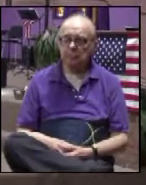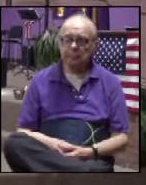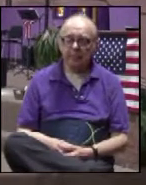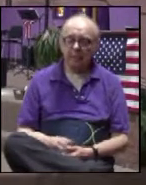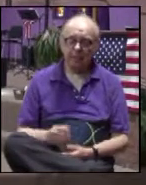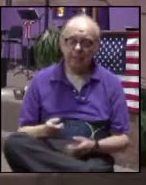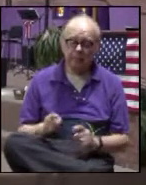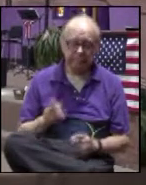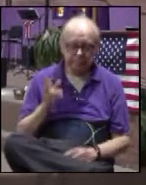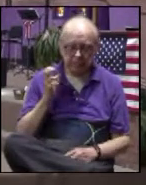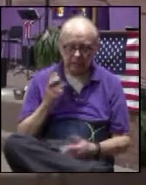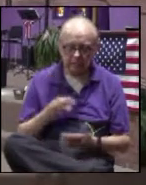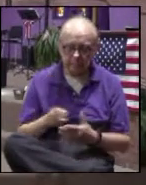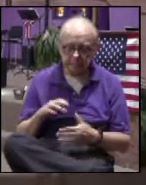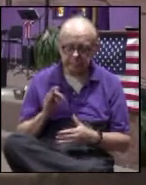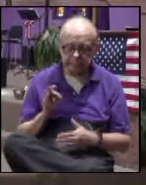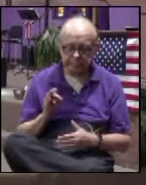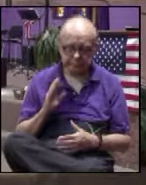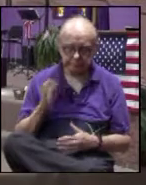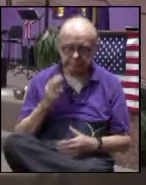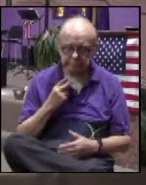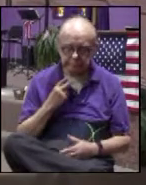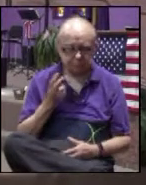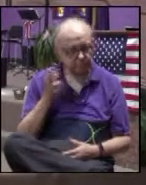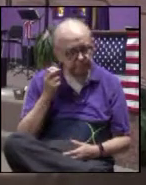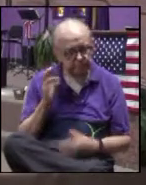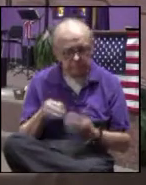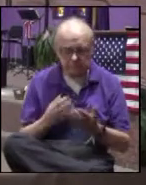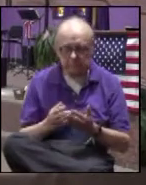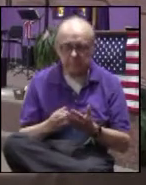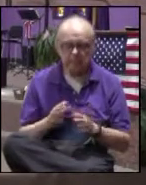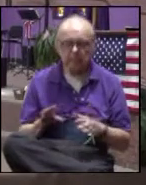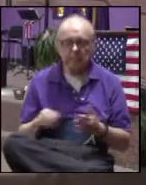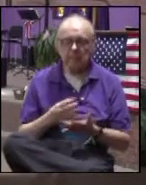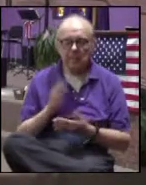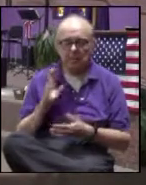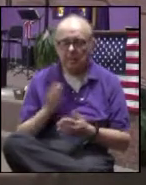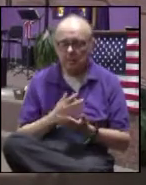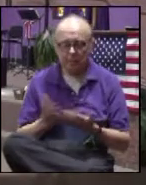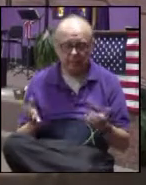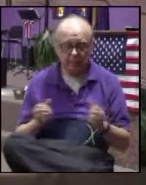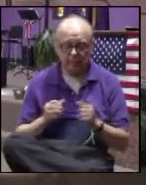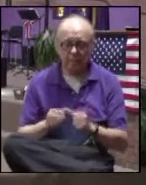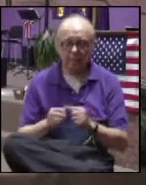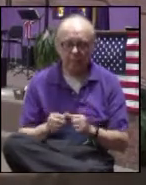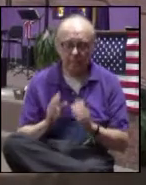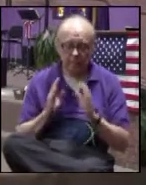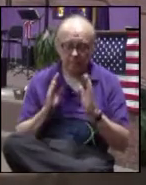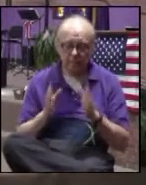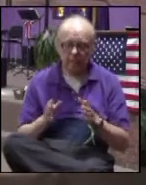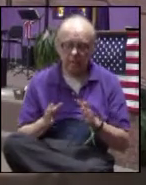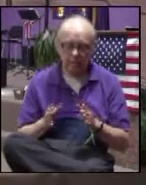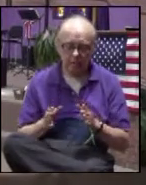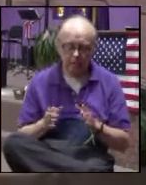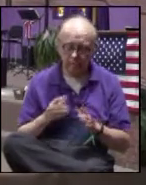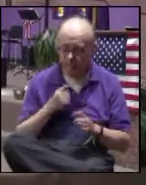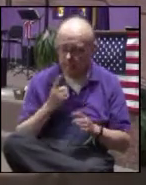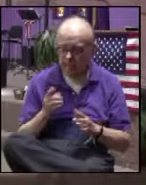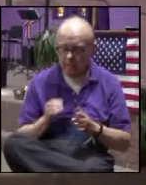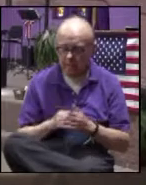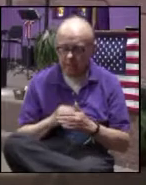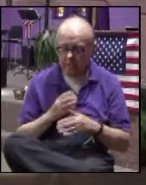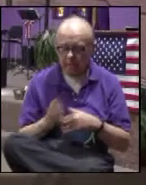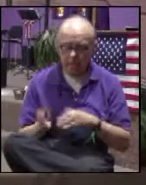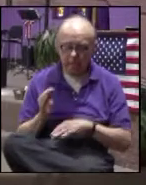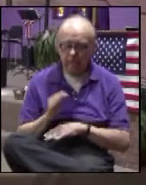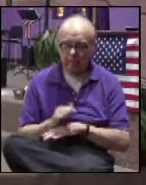saying when you listen to the Holy Spirit you hear voices all the time or you're going to start doing wacky things continually. But listen what he says. But I will tell you the next